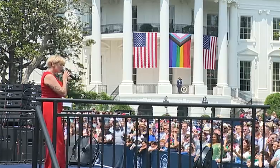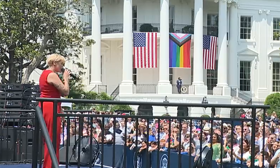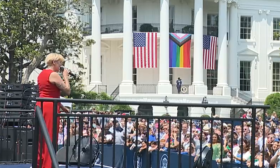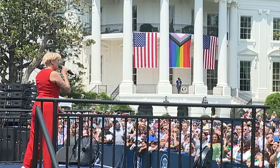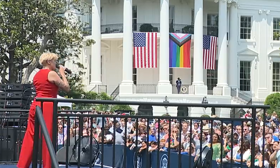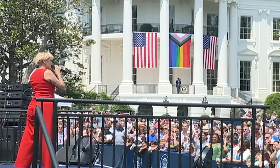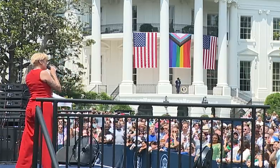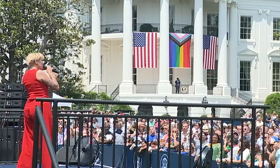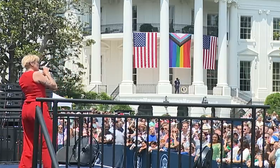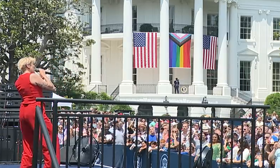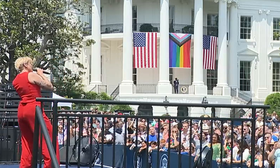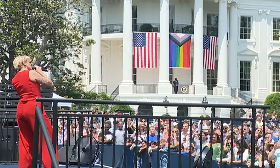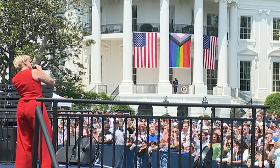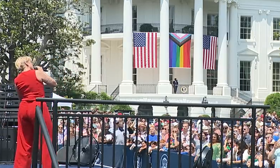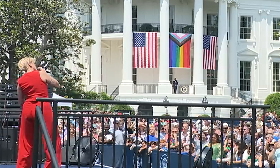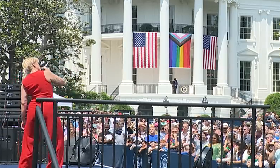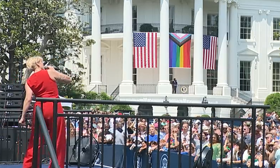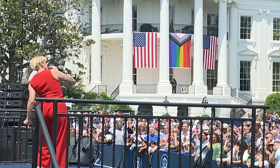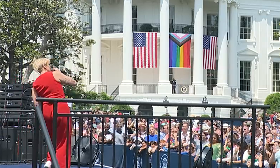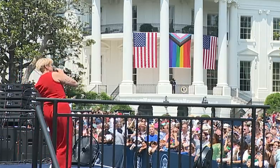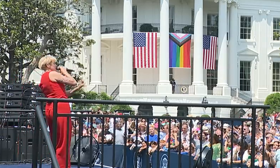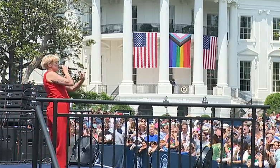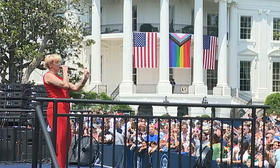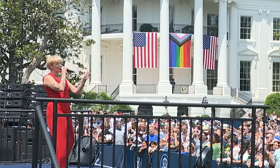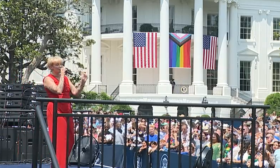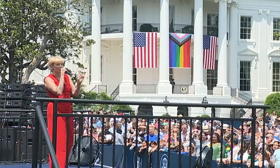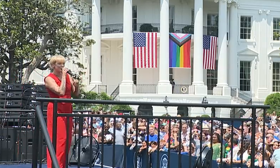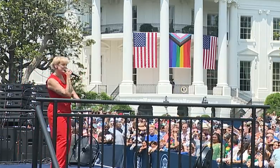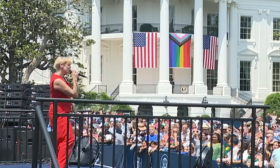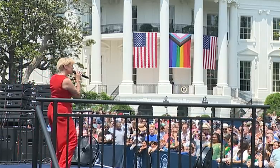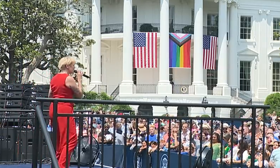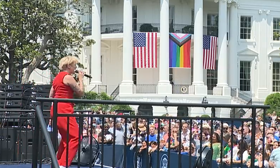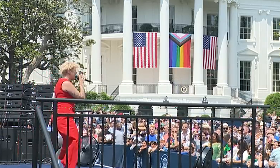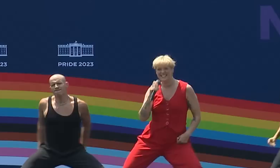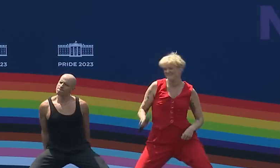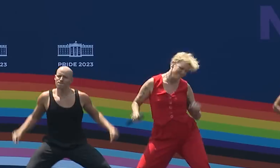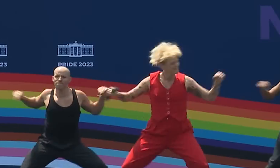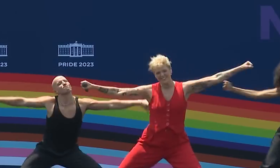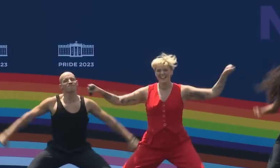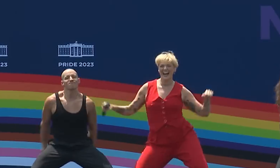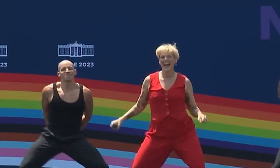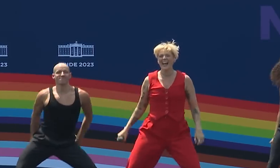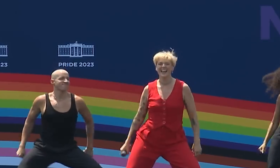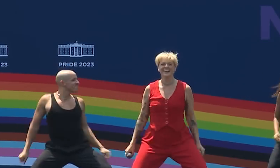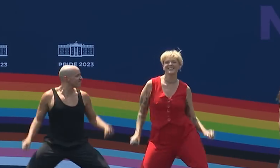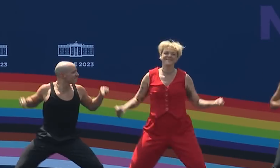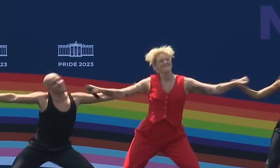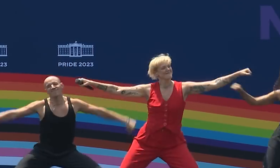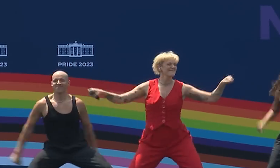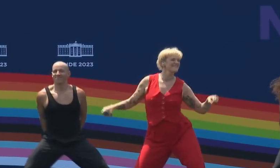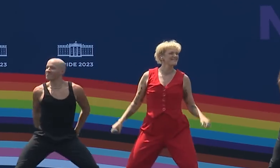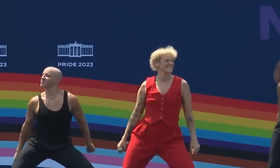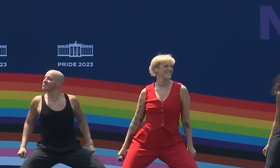Welcome to your fantasy, your wildest dreams, I'll show you things you never knew you liked.